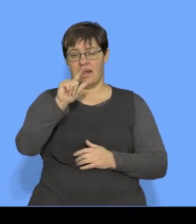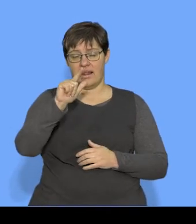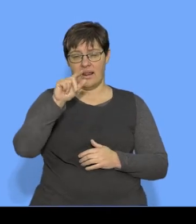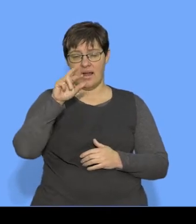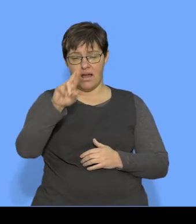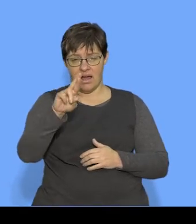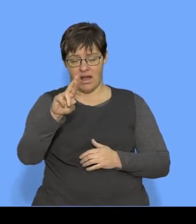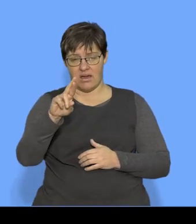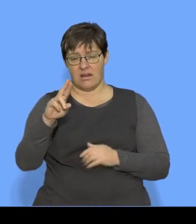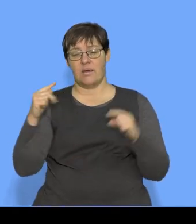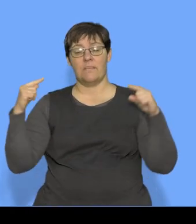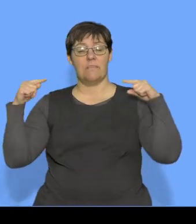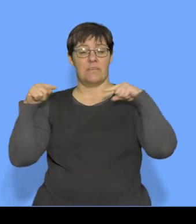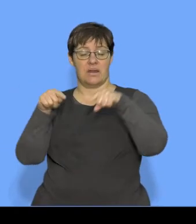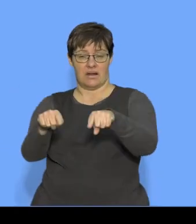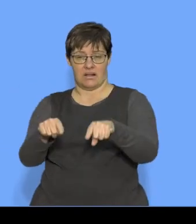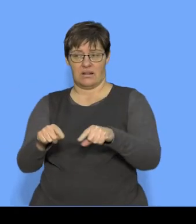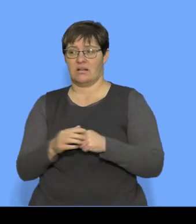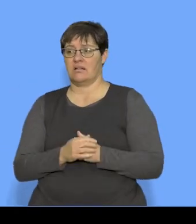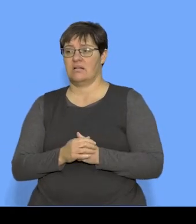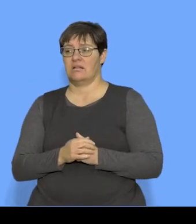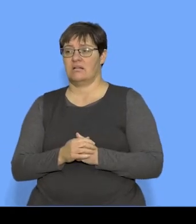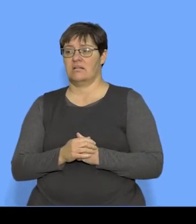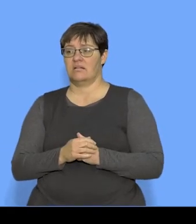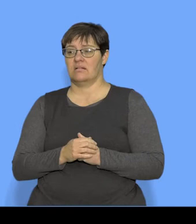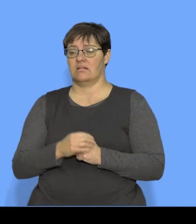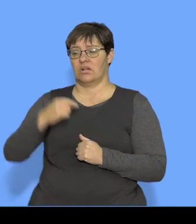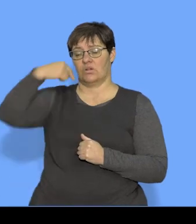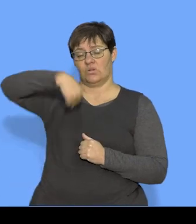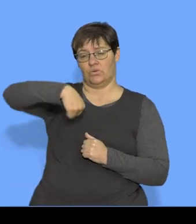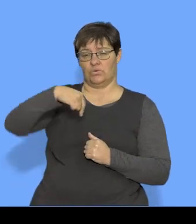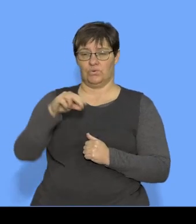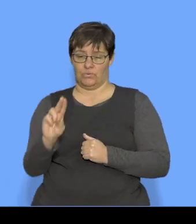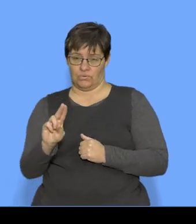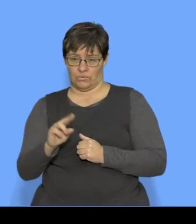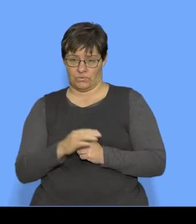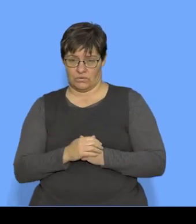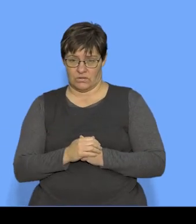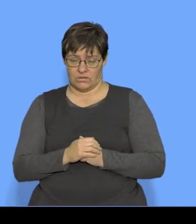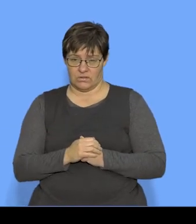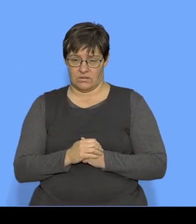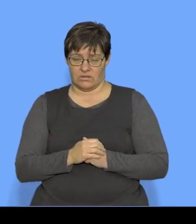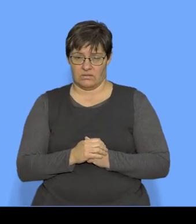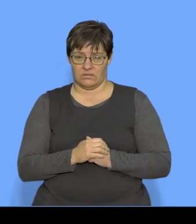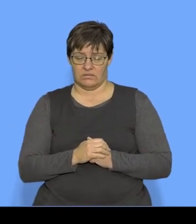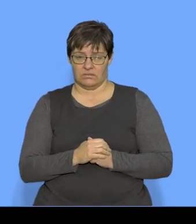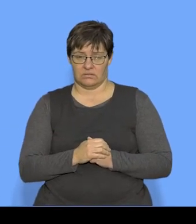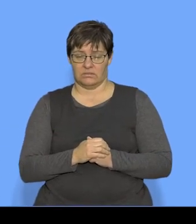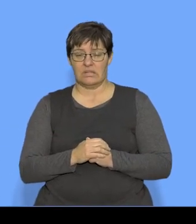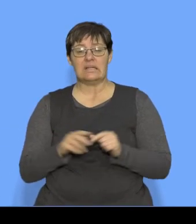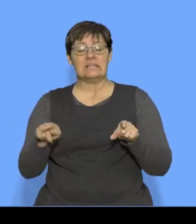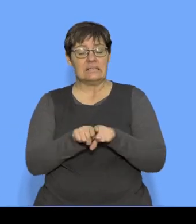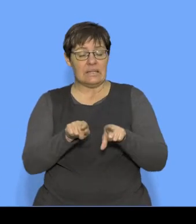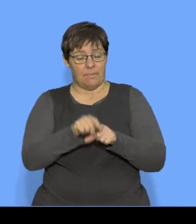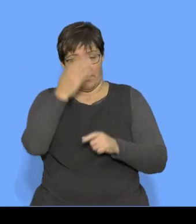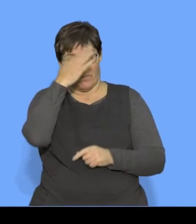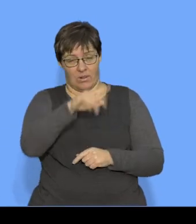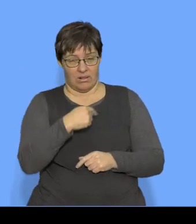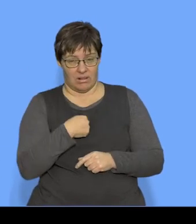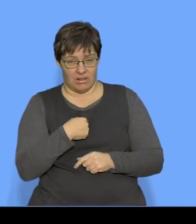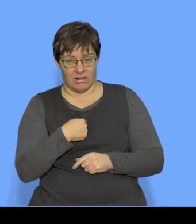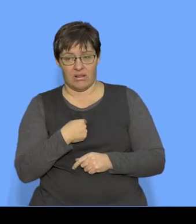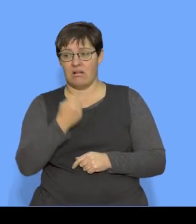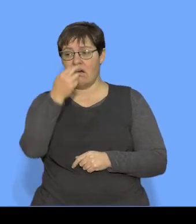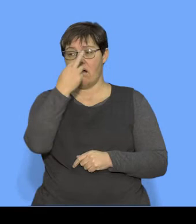LR is parallel to QU, right? And then I also know that